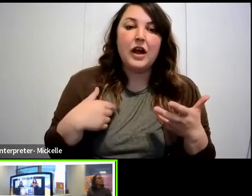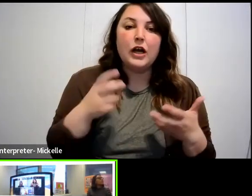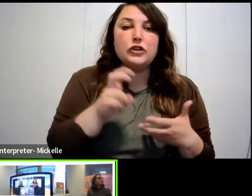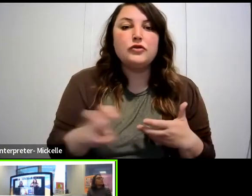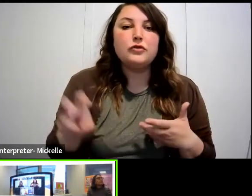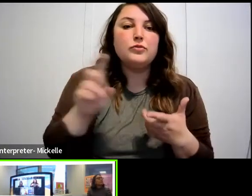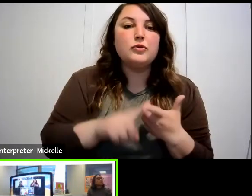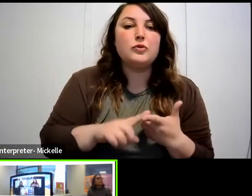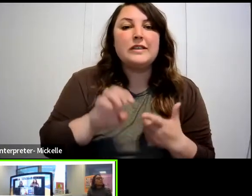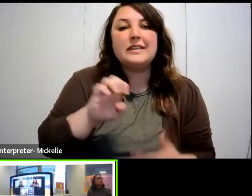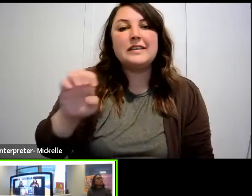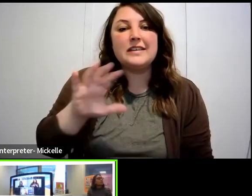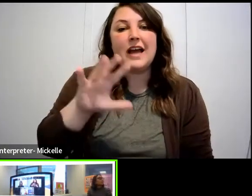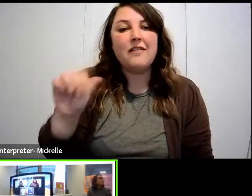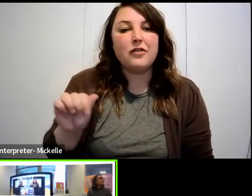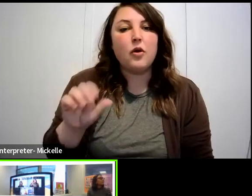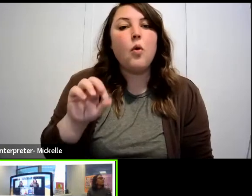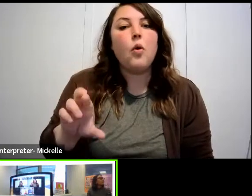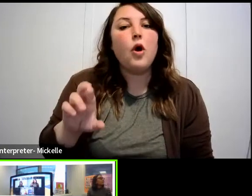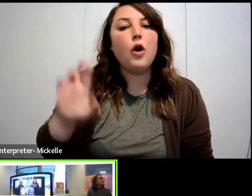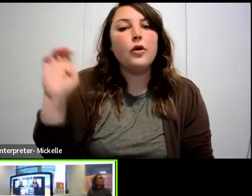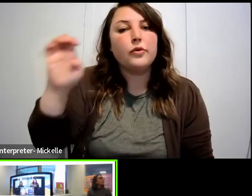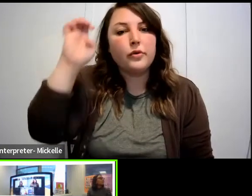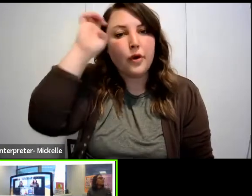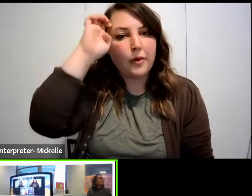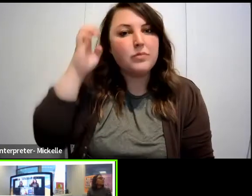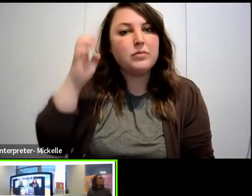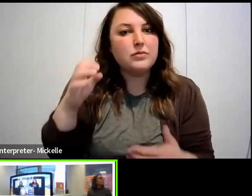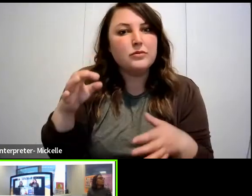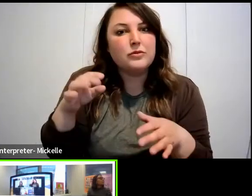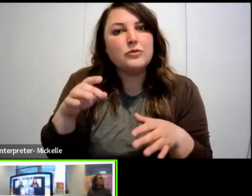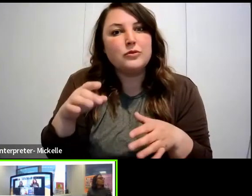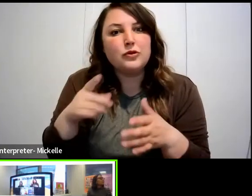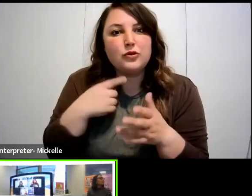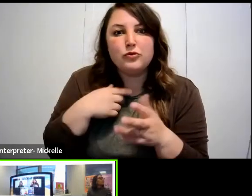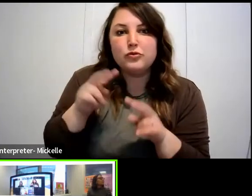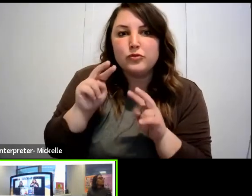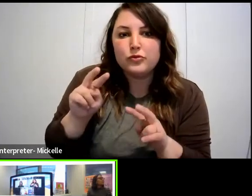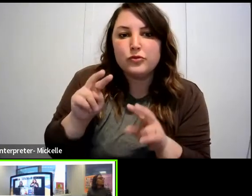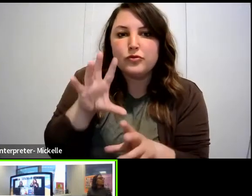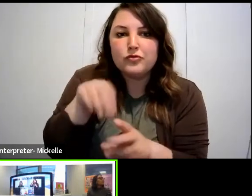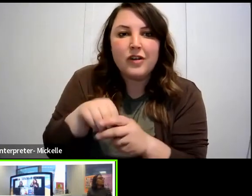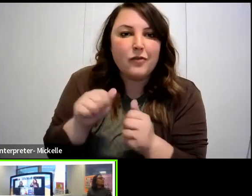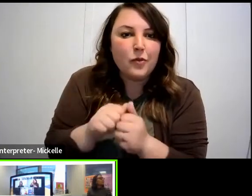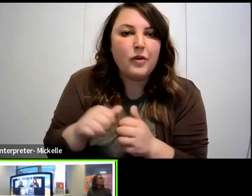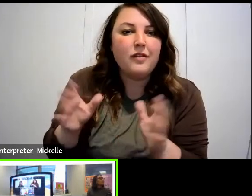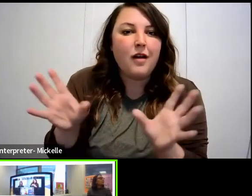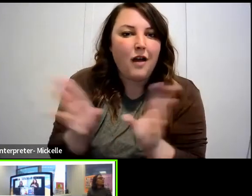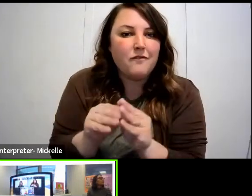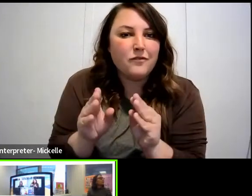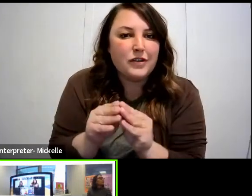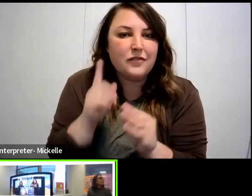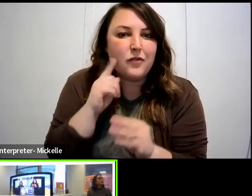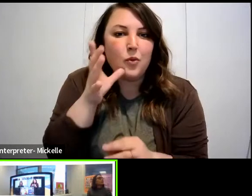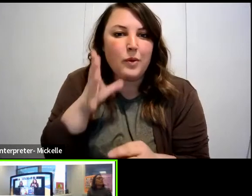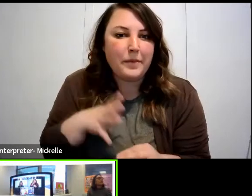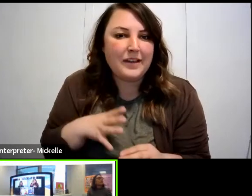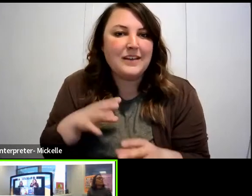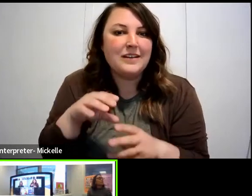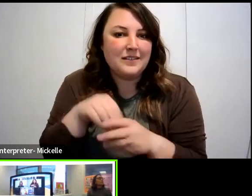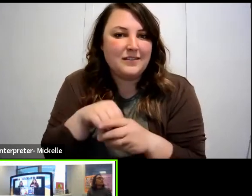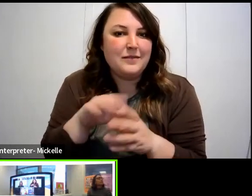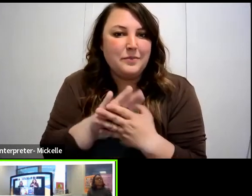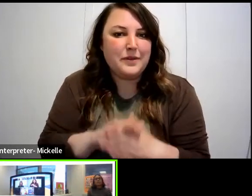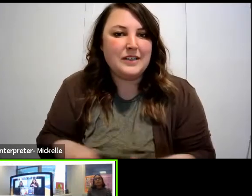to cover the regional conference on women, peace, and security. By collaborating with the media, including through